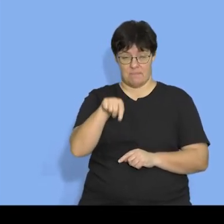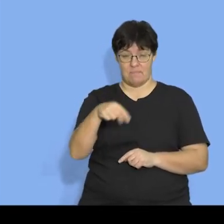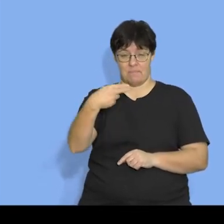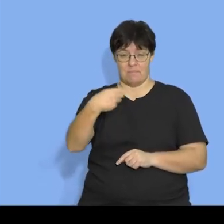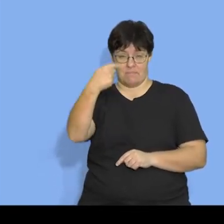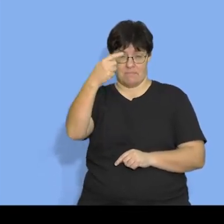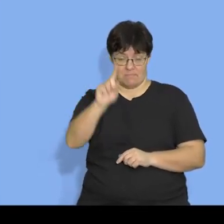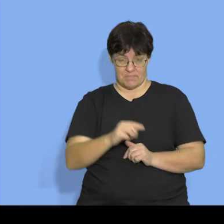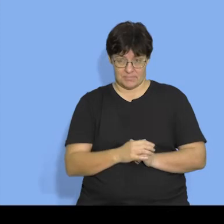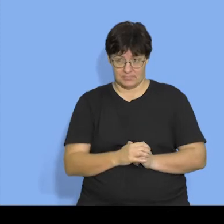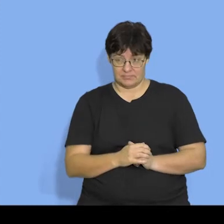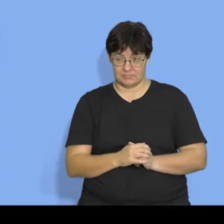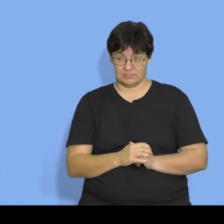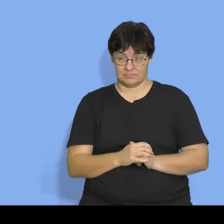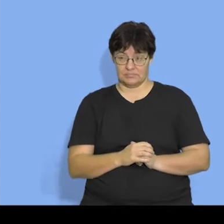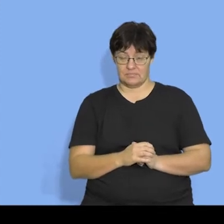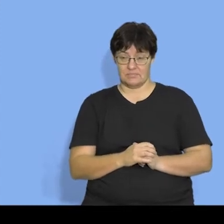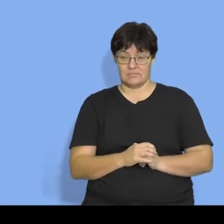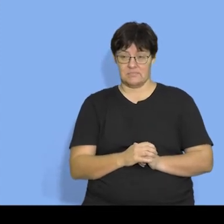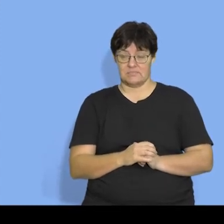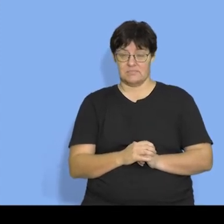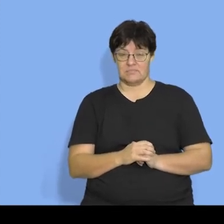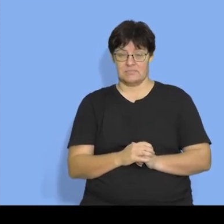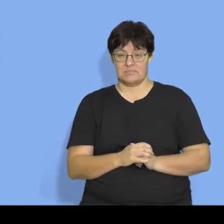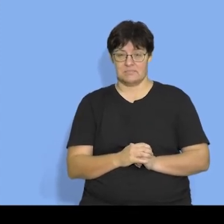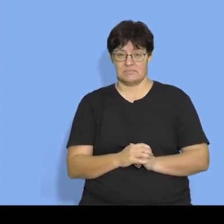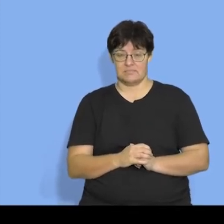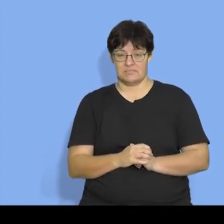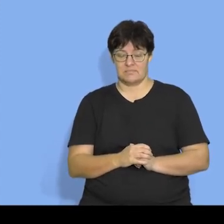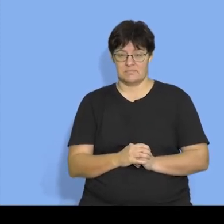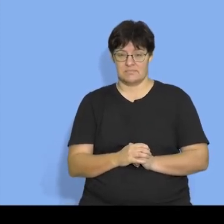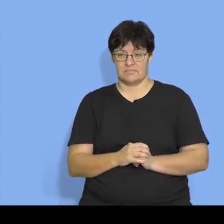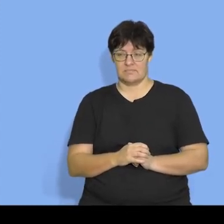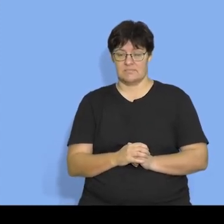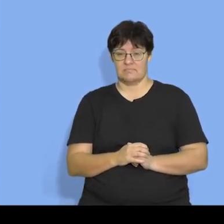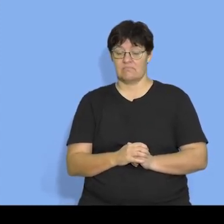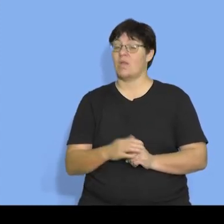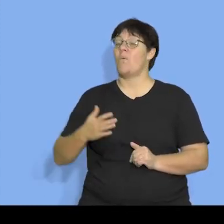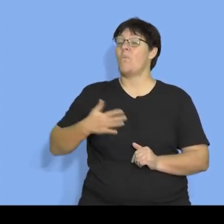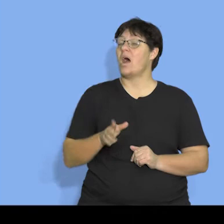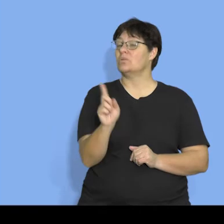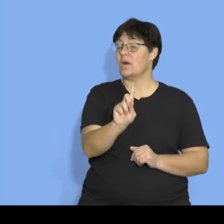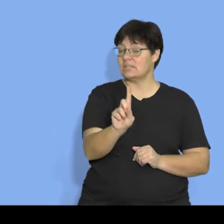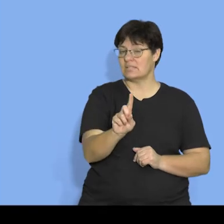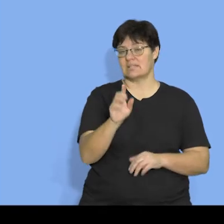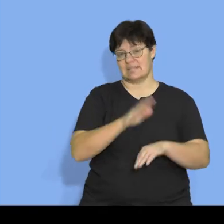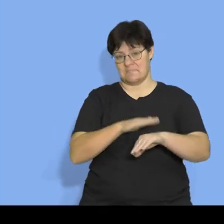All right, so that's 120 kilometers per hour, and they want